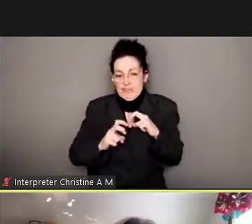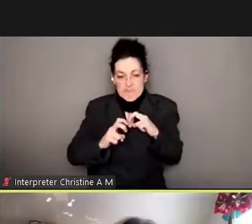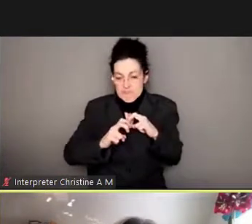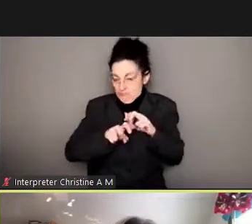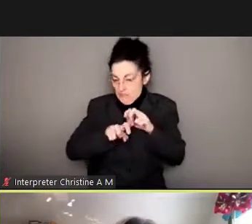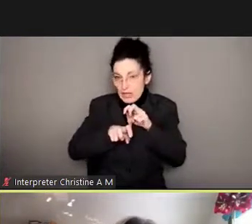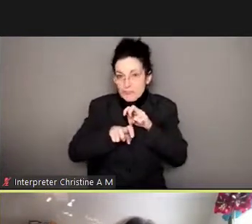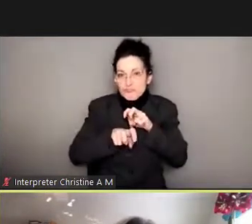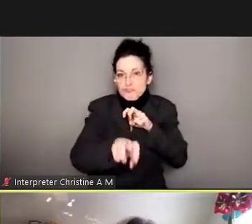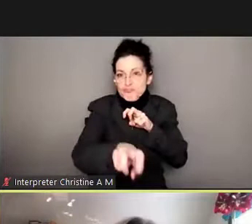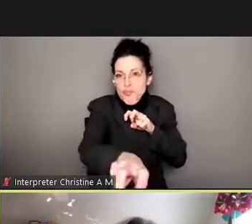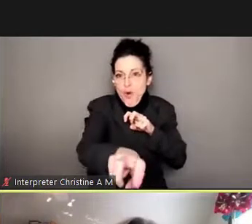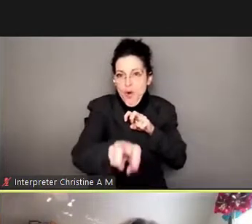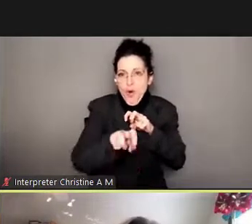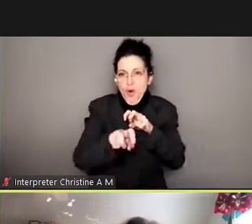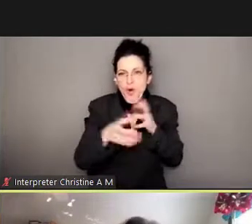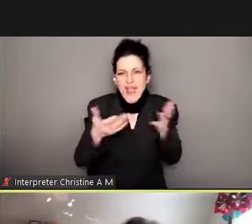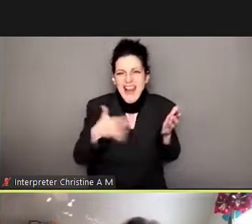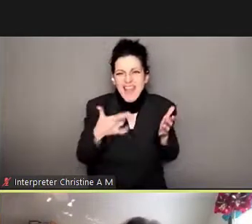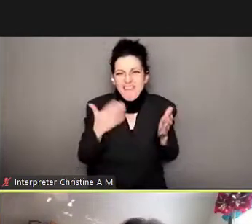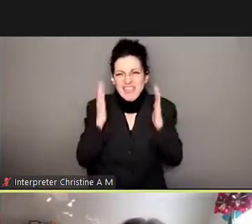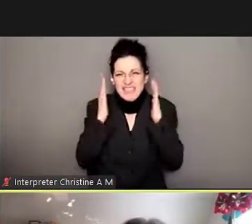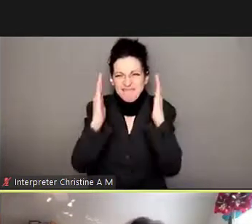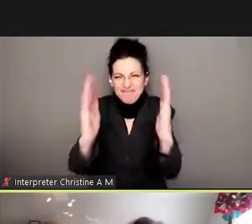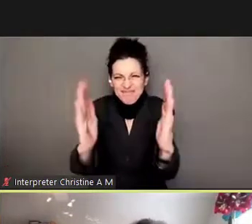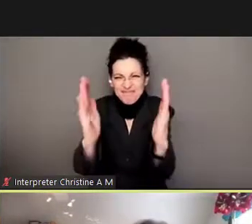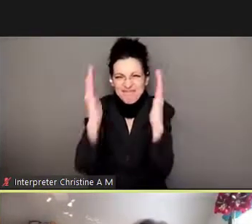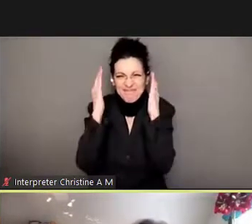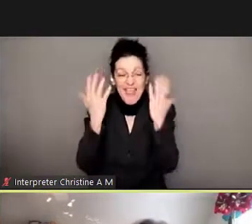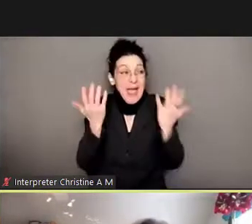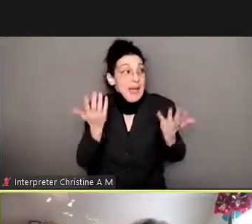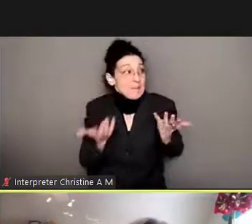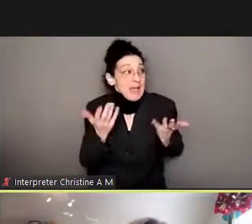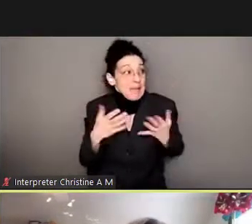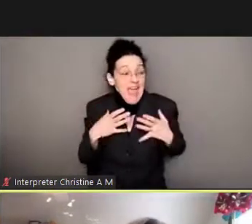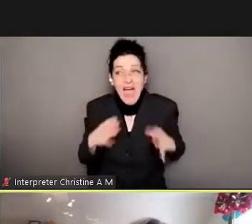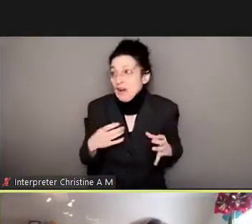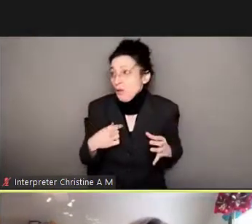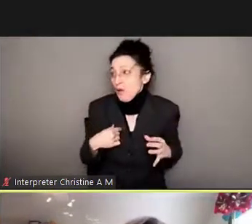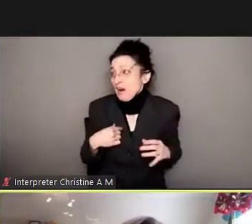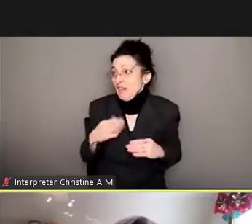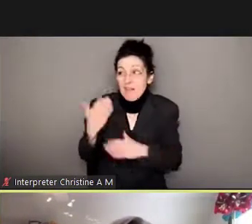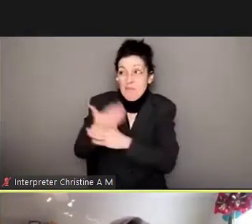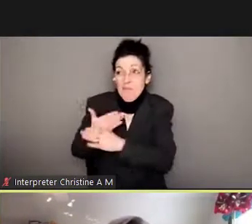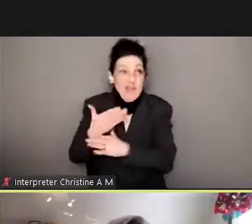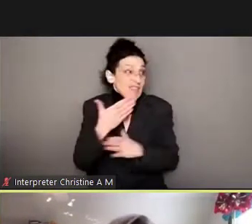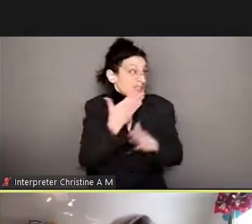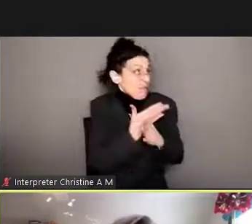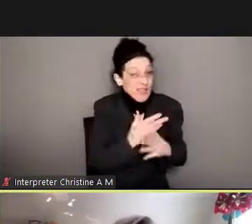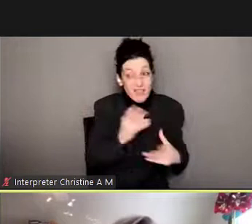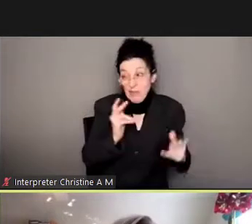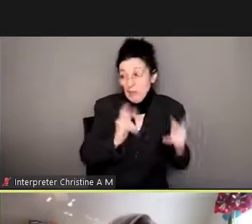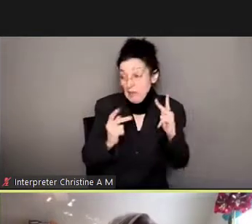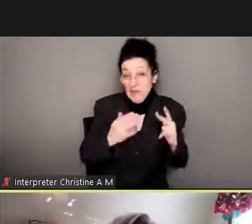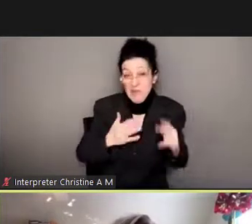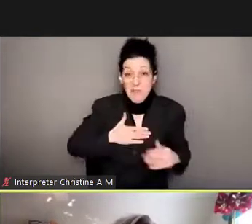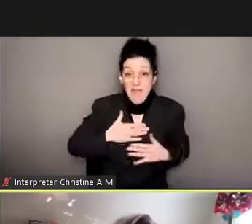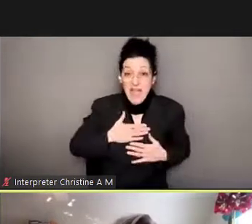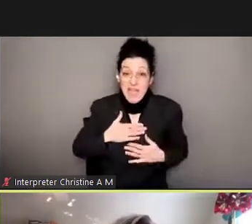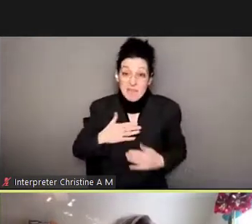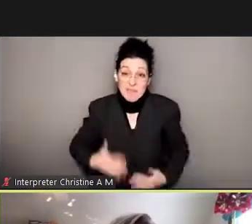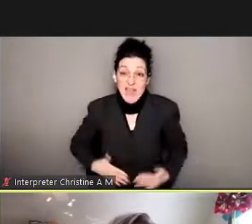but I'm not like psychically ready to bother 8 people for that to happen. So I've gotten